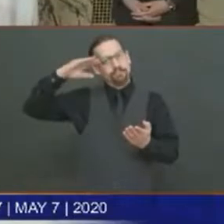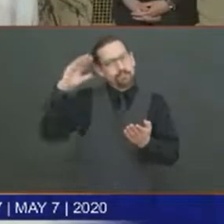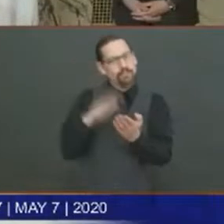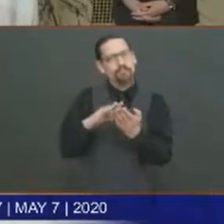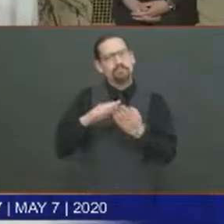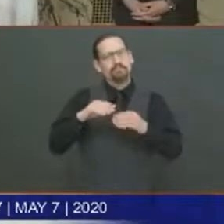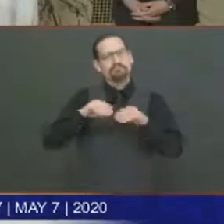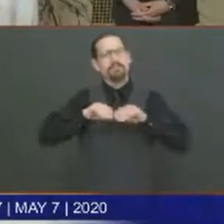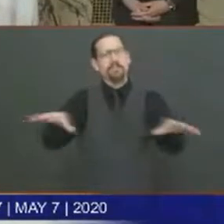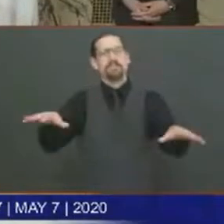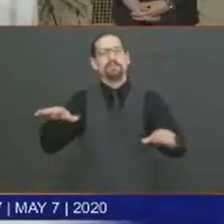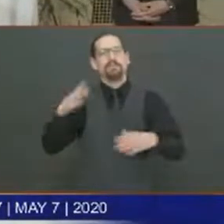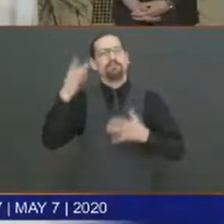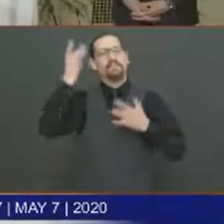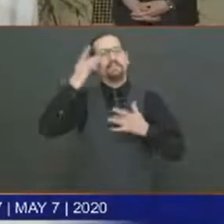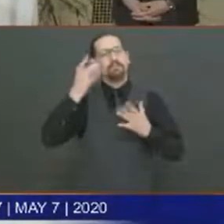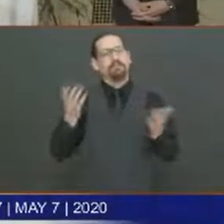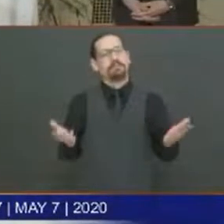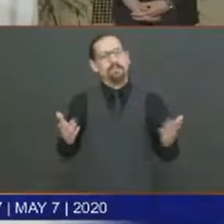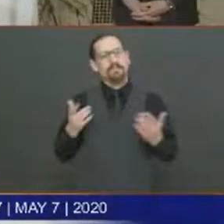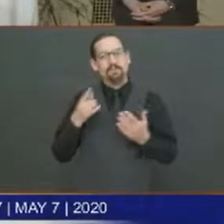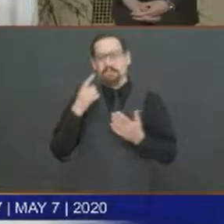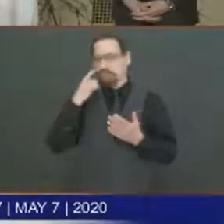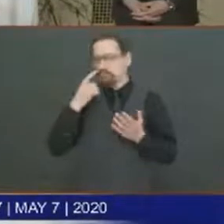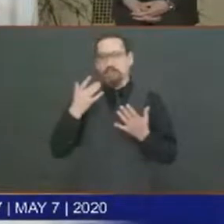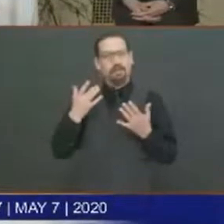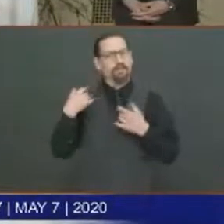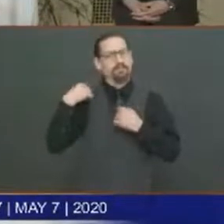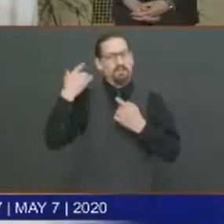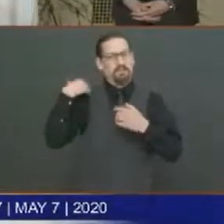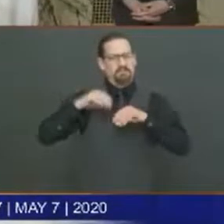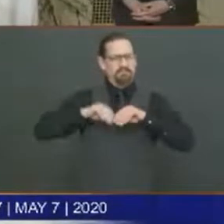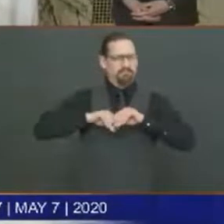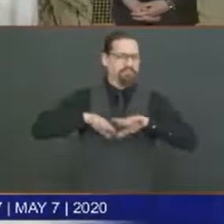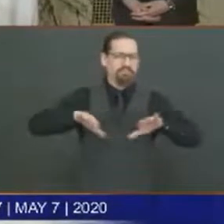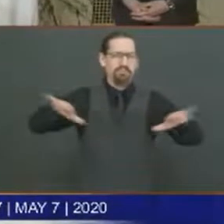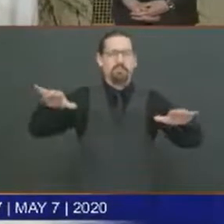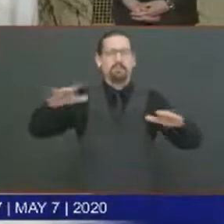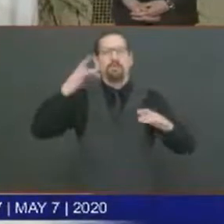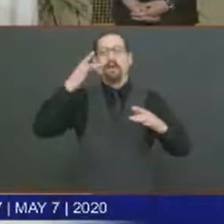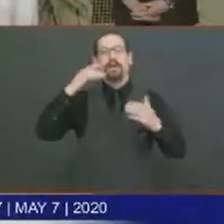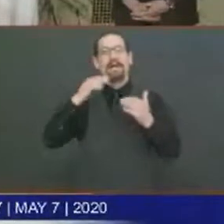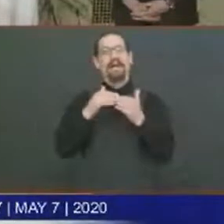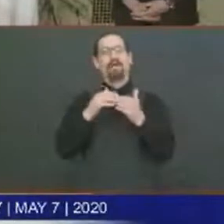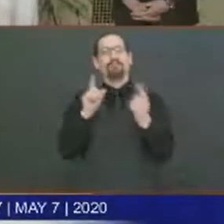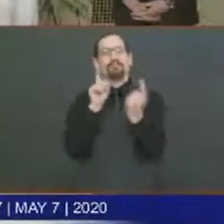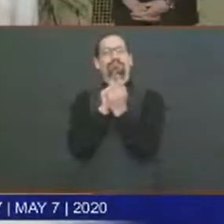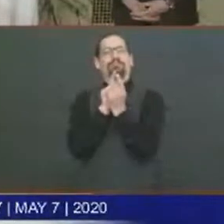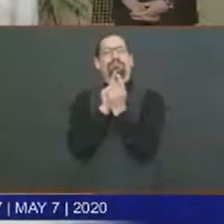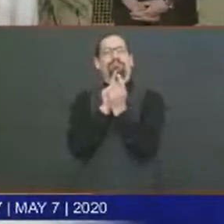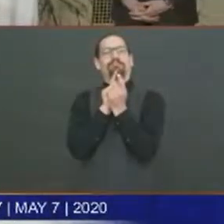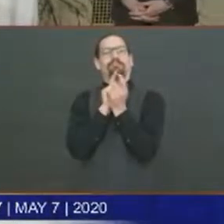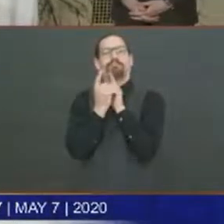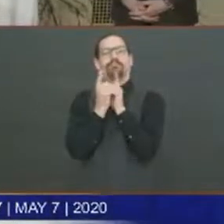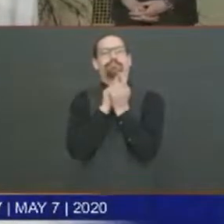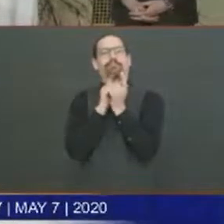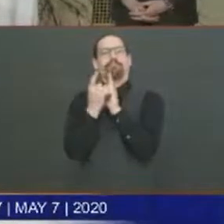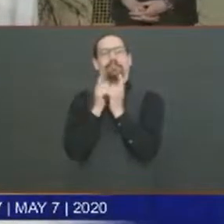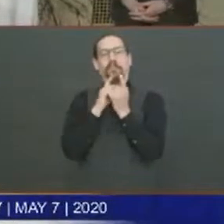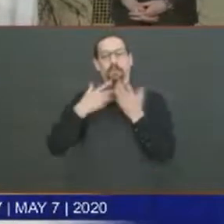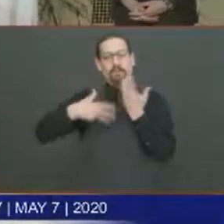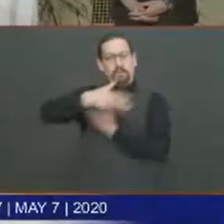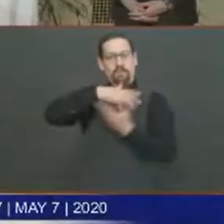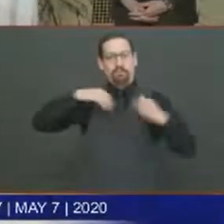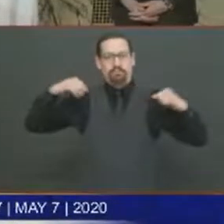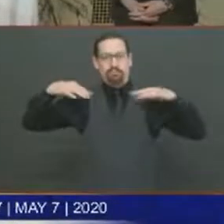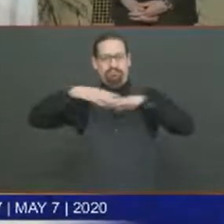virus spreads most easily when you're in close distance to each other in crowds and not washing your